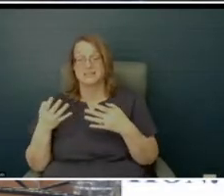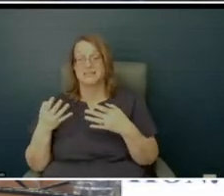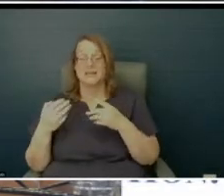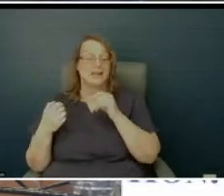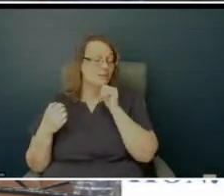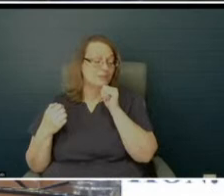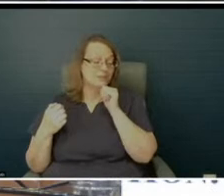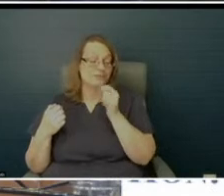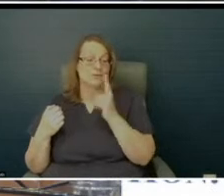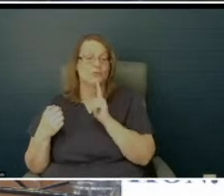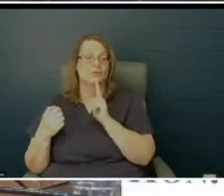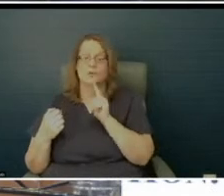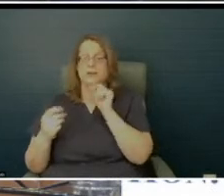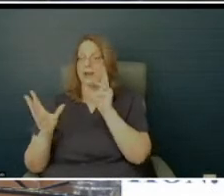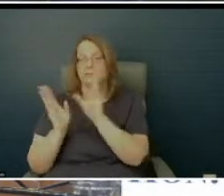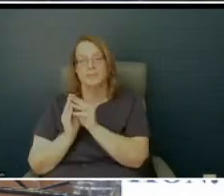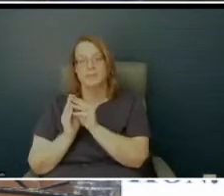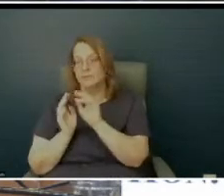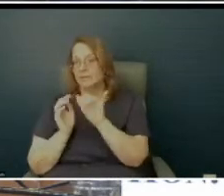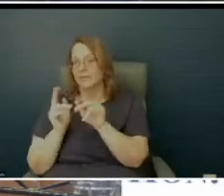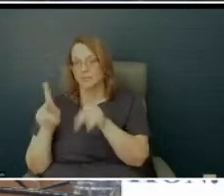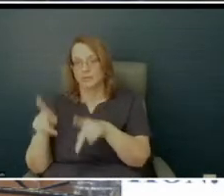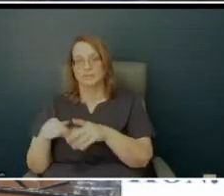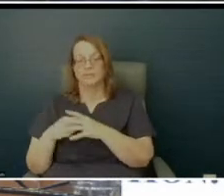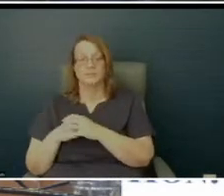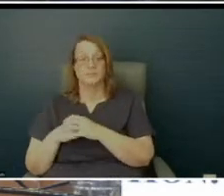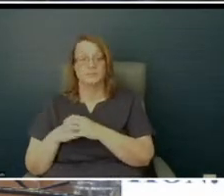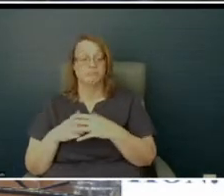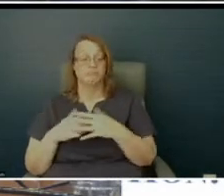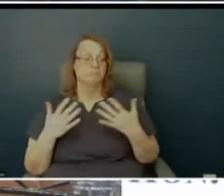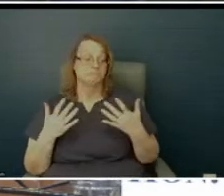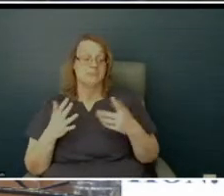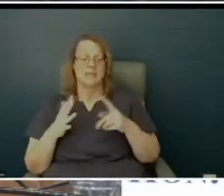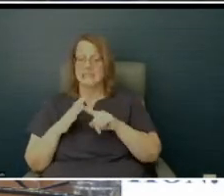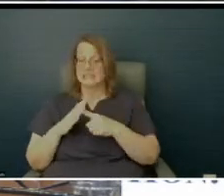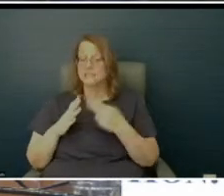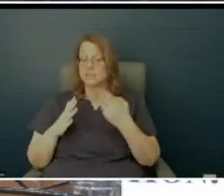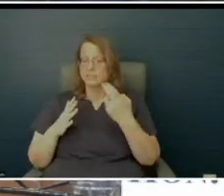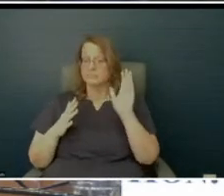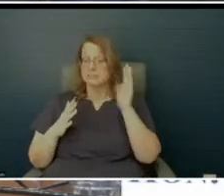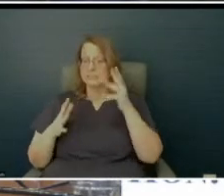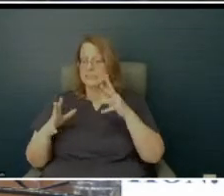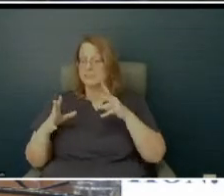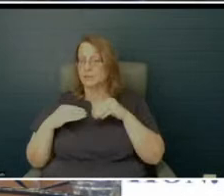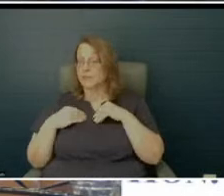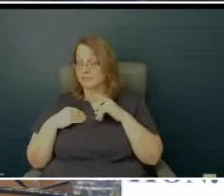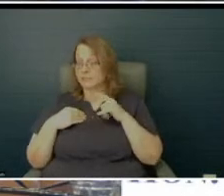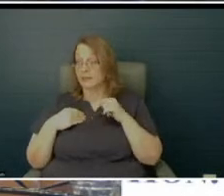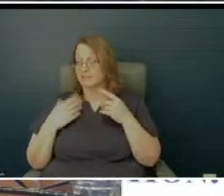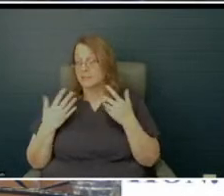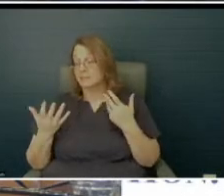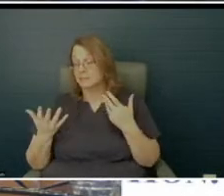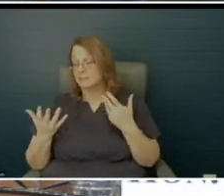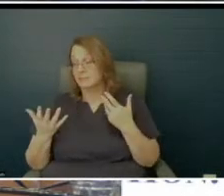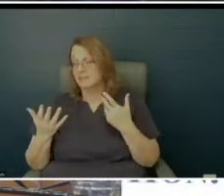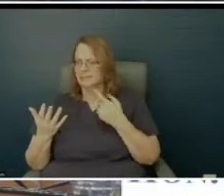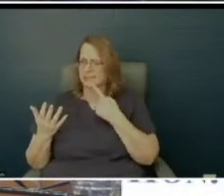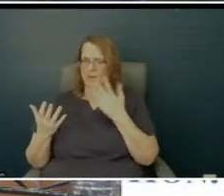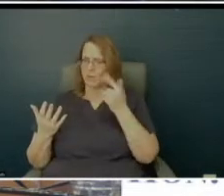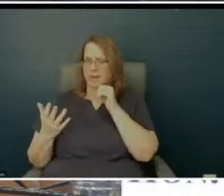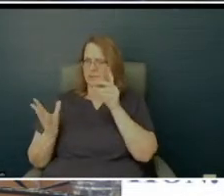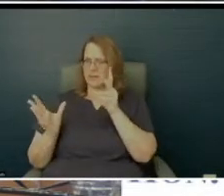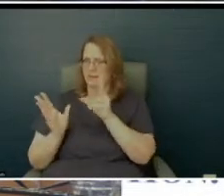with this person. And he initially seemed to accept that. He said, well, why won't you meet with him? I said,